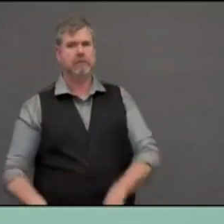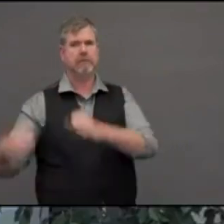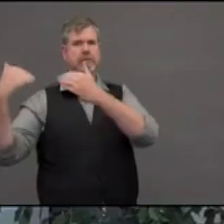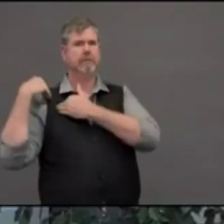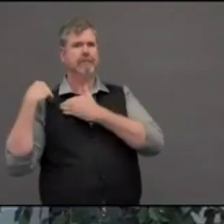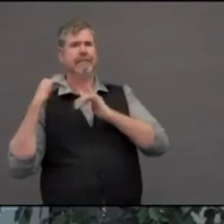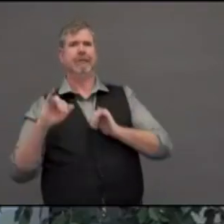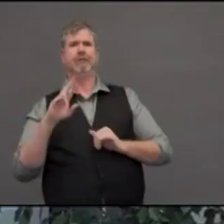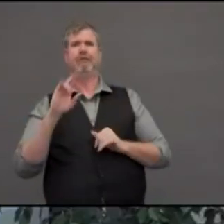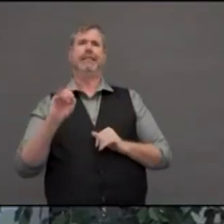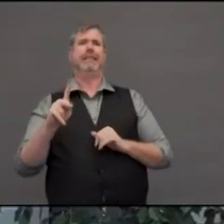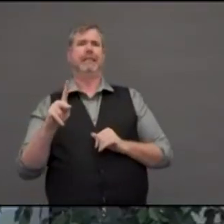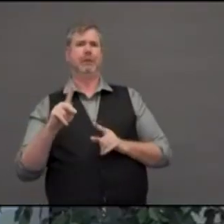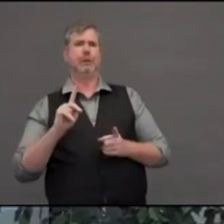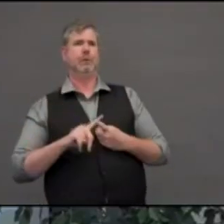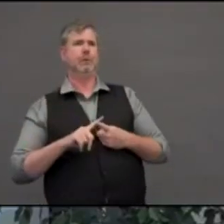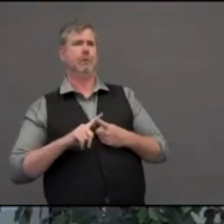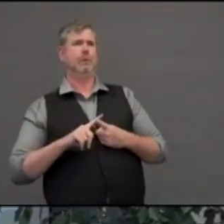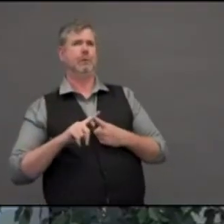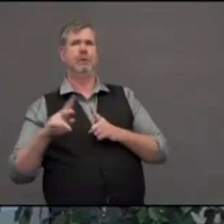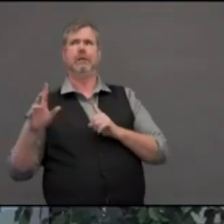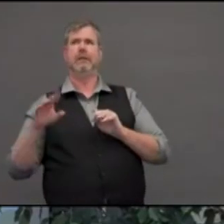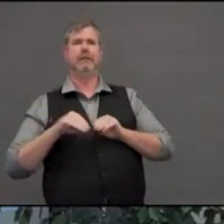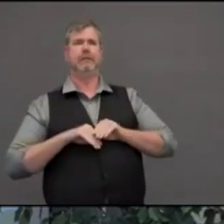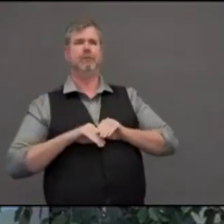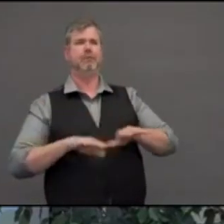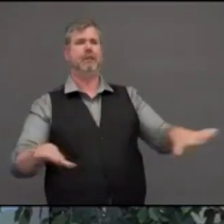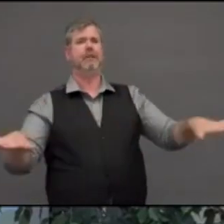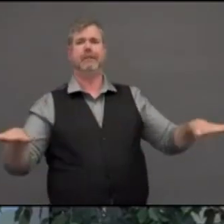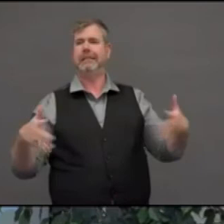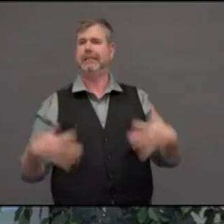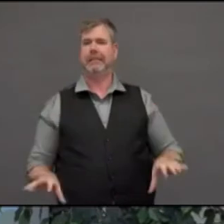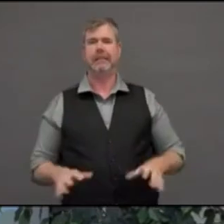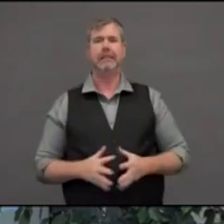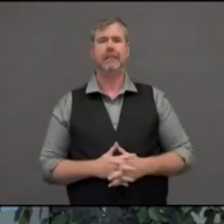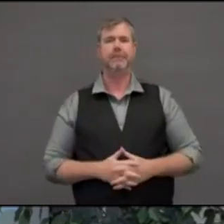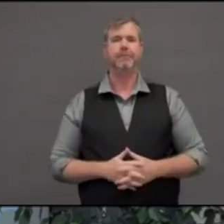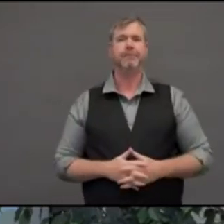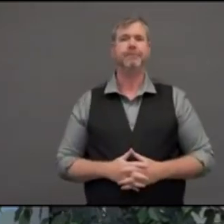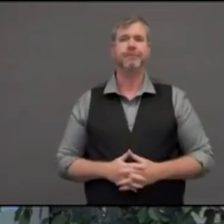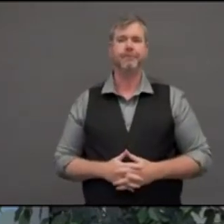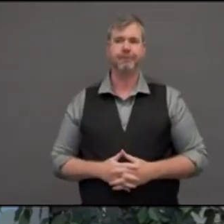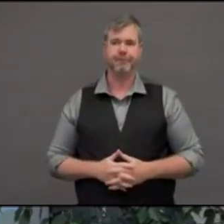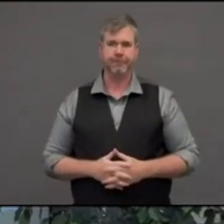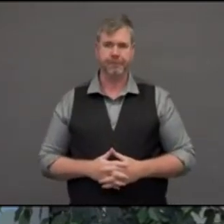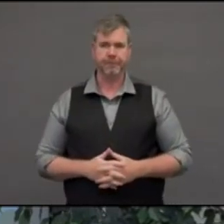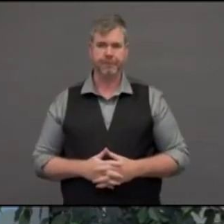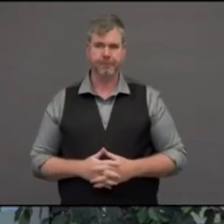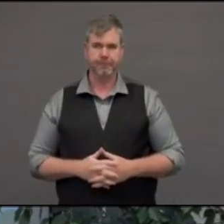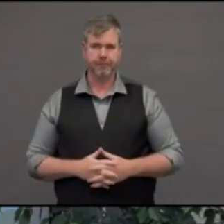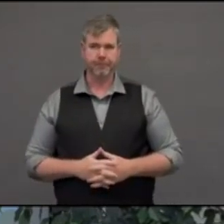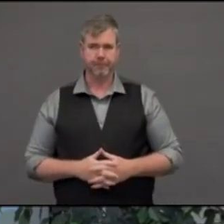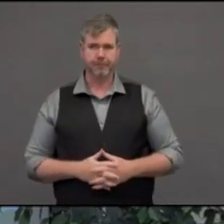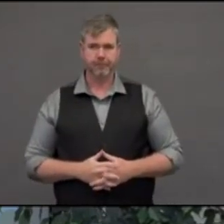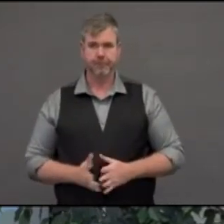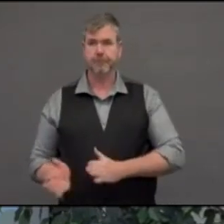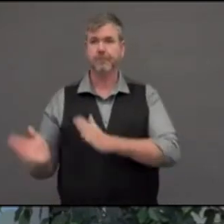the best practices. Yeah, and definitely. And if you do, if you are an essential worker or